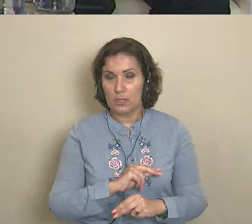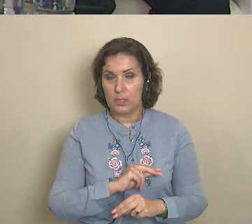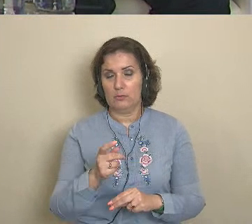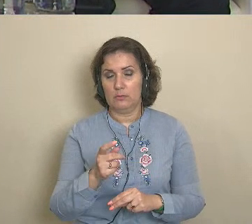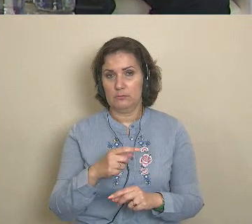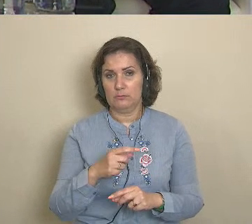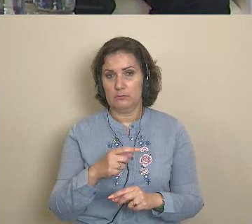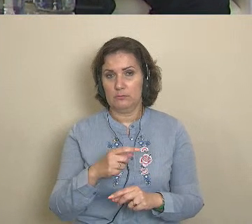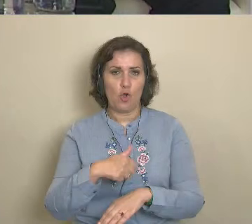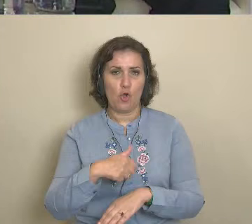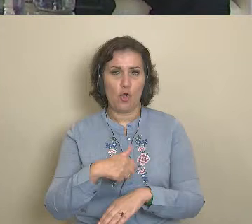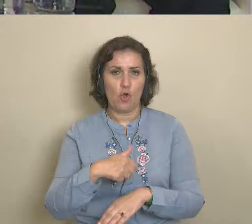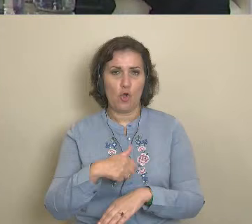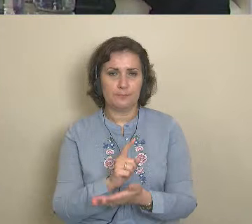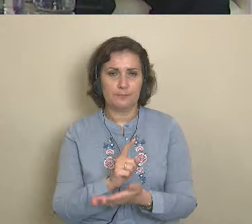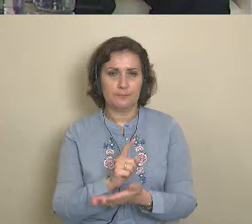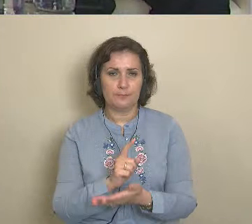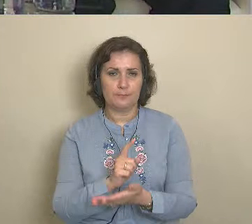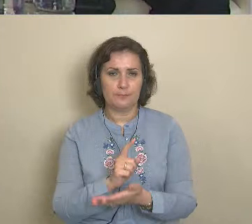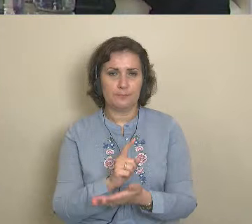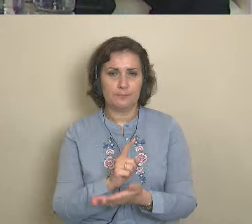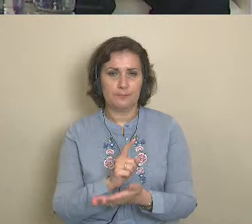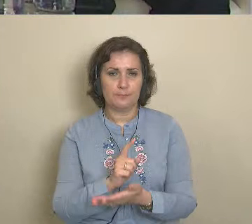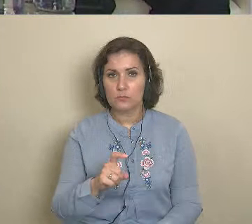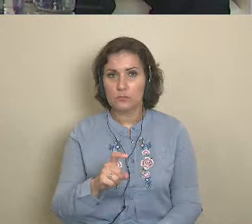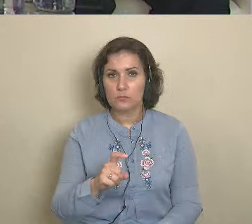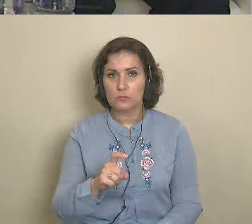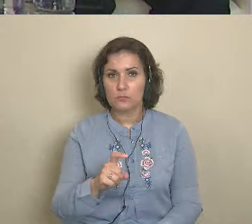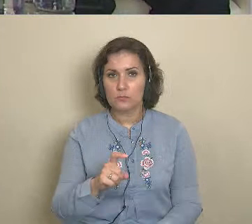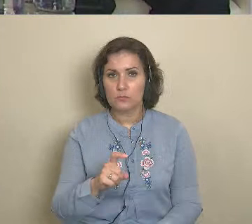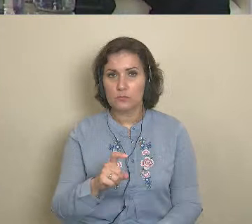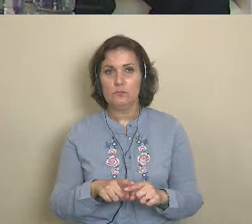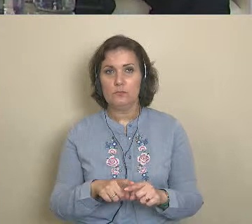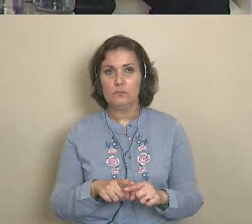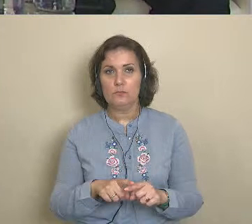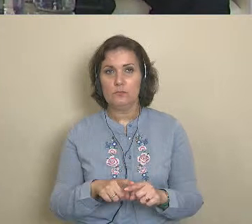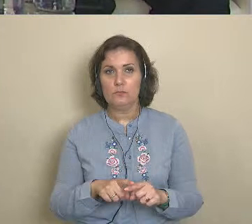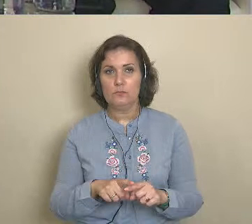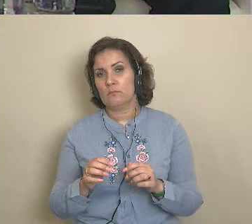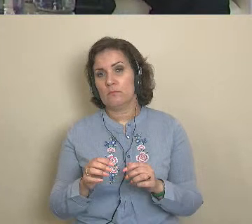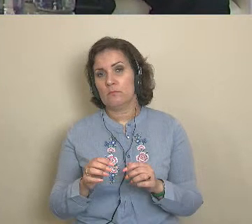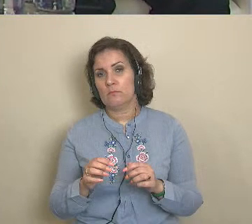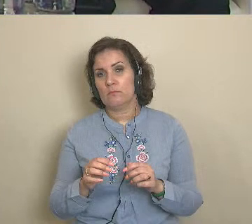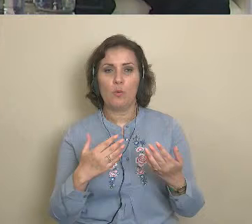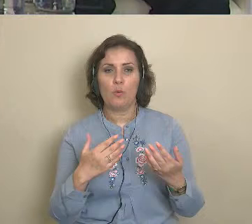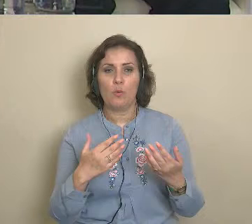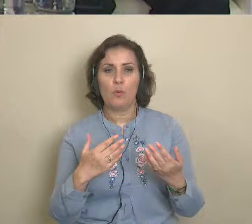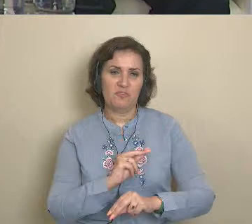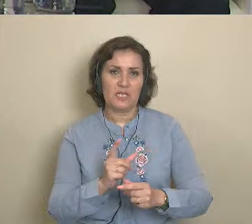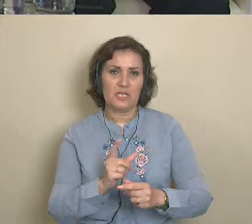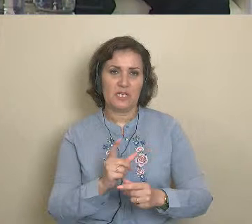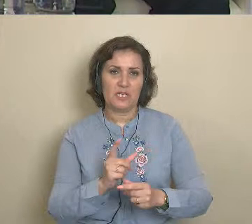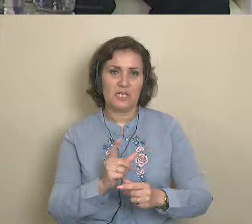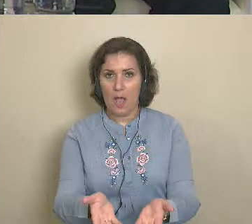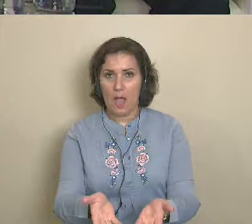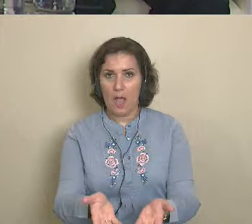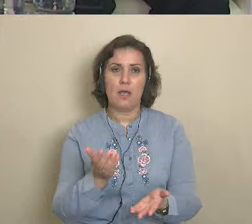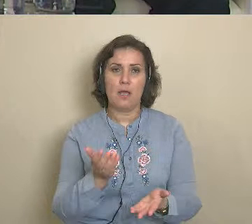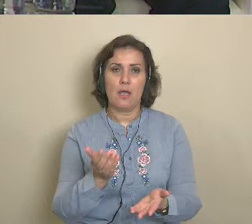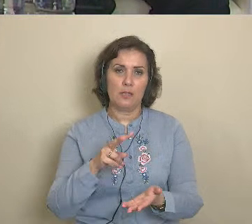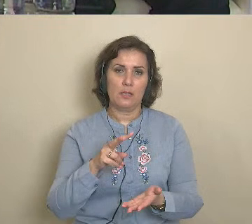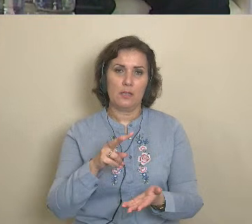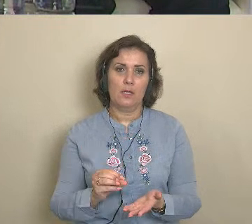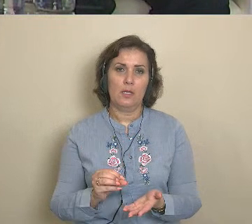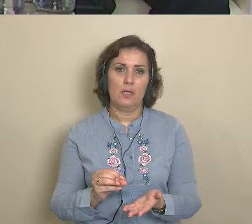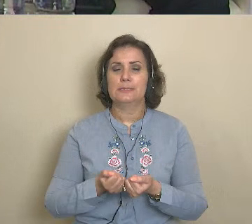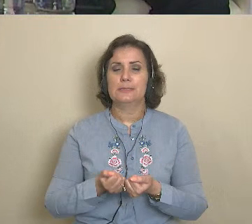the sanitizers, masks, etc. So Ministry of Healthcare should play a crucial role on